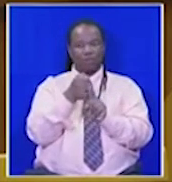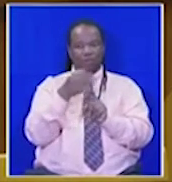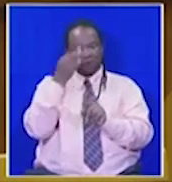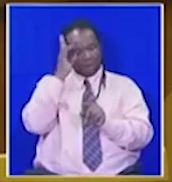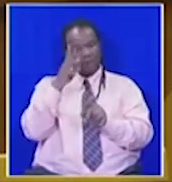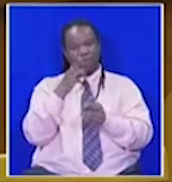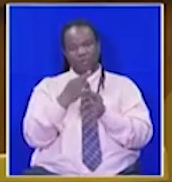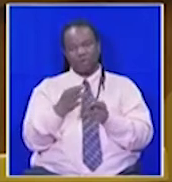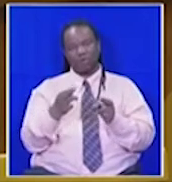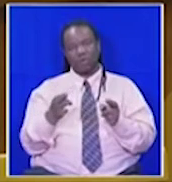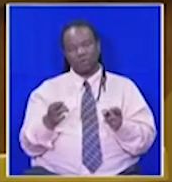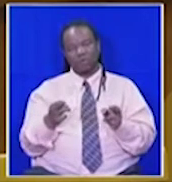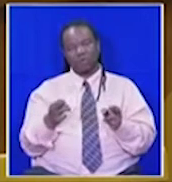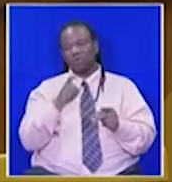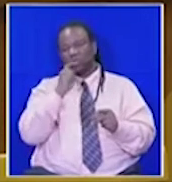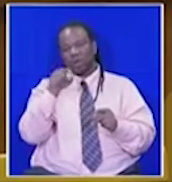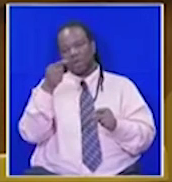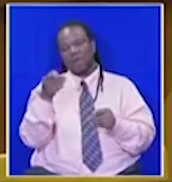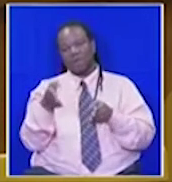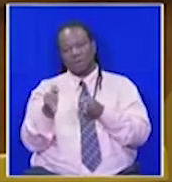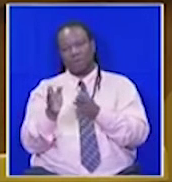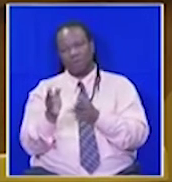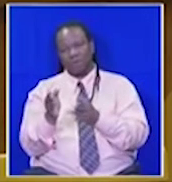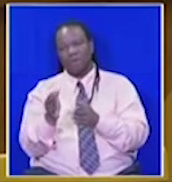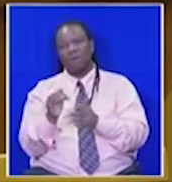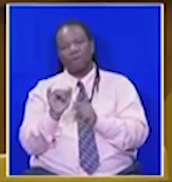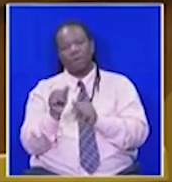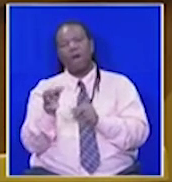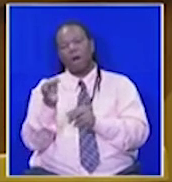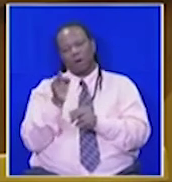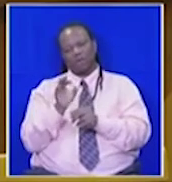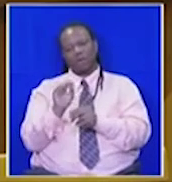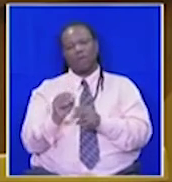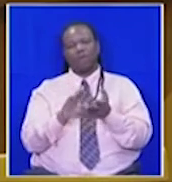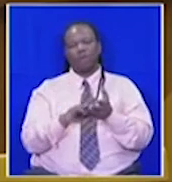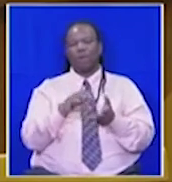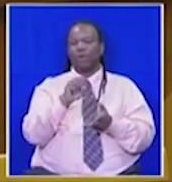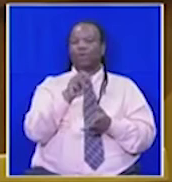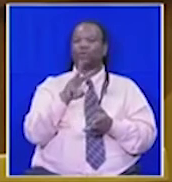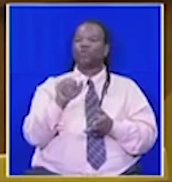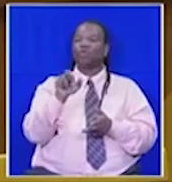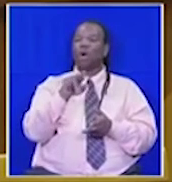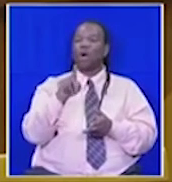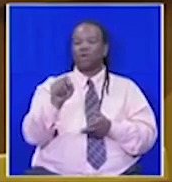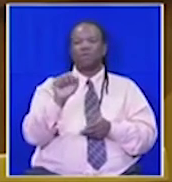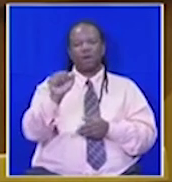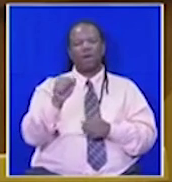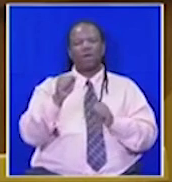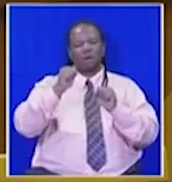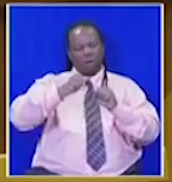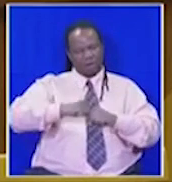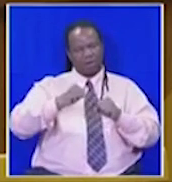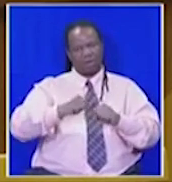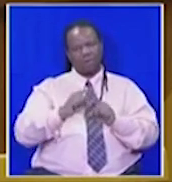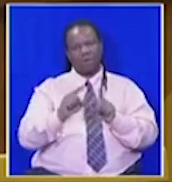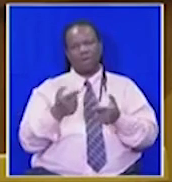you'll begin to get some answers in that particular regard. And Honourable Swat, I want to agree with you. It's a point that I've just made. Let's